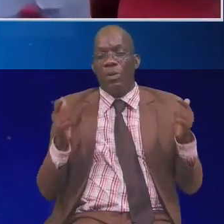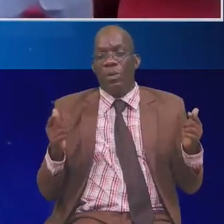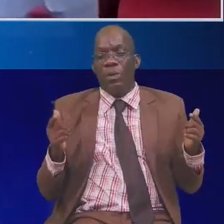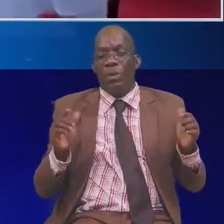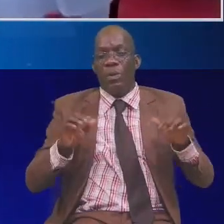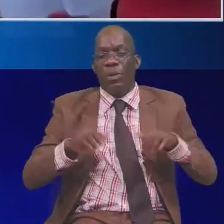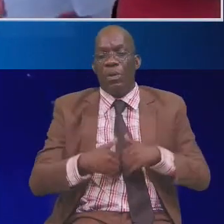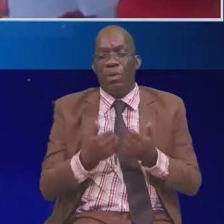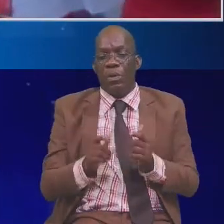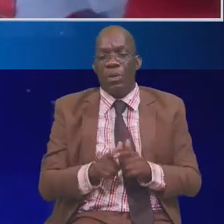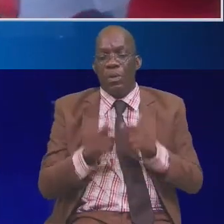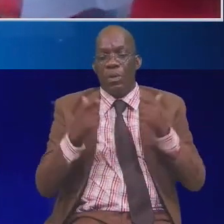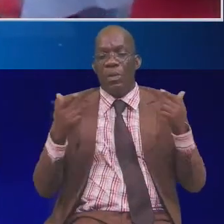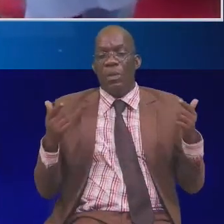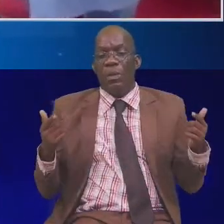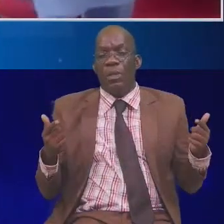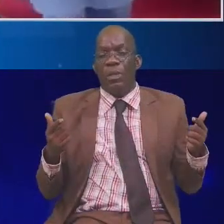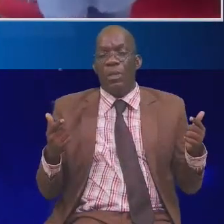how